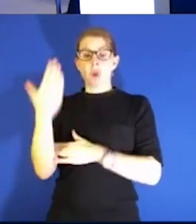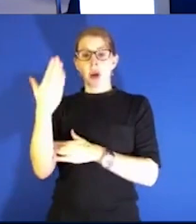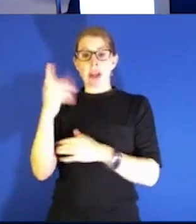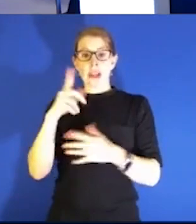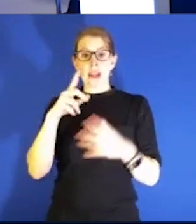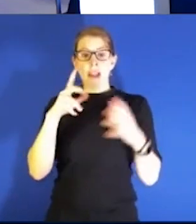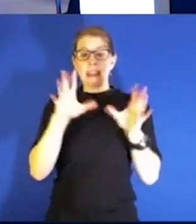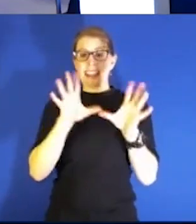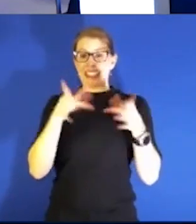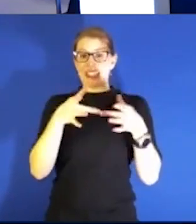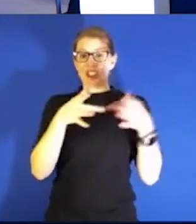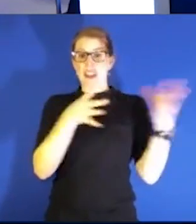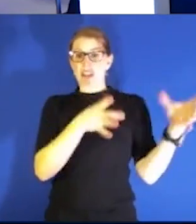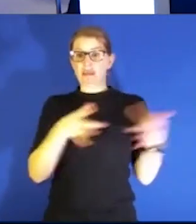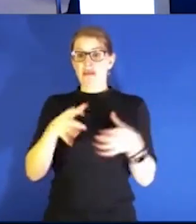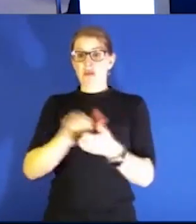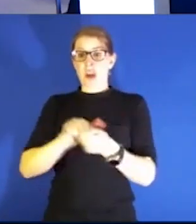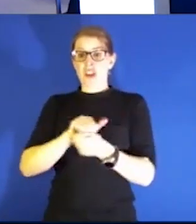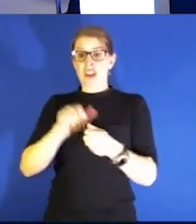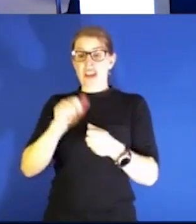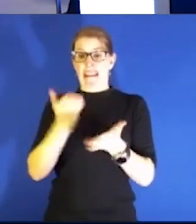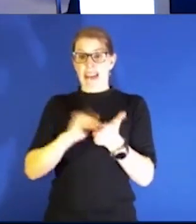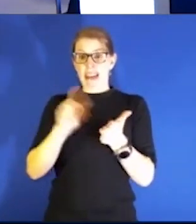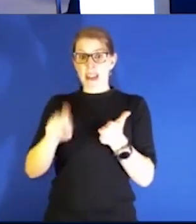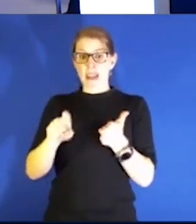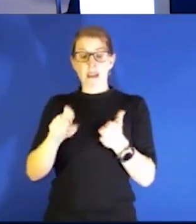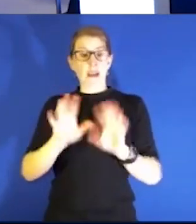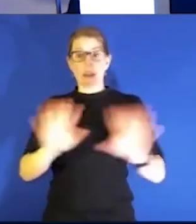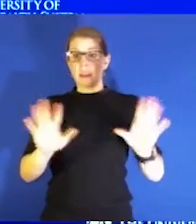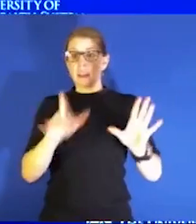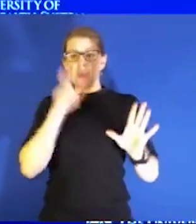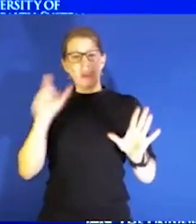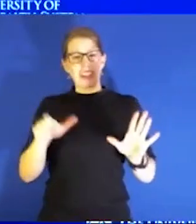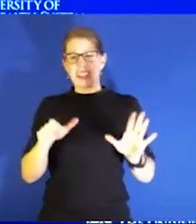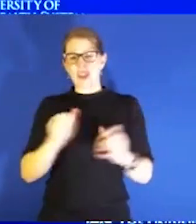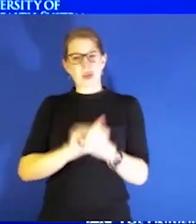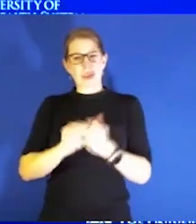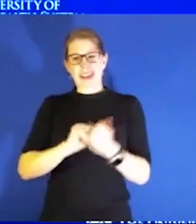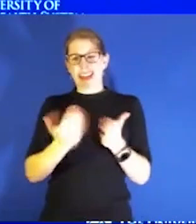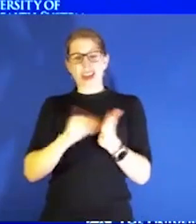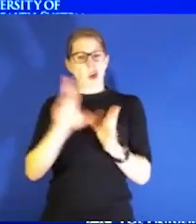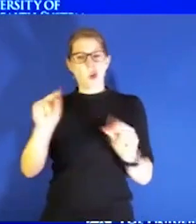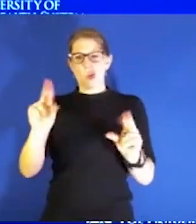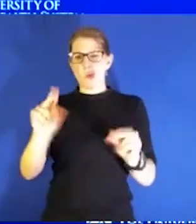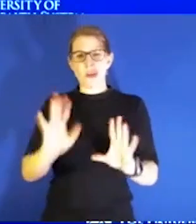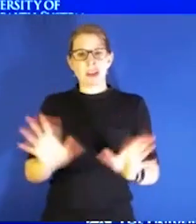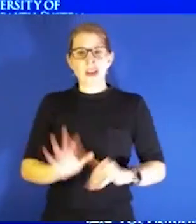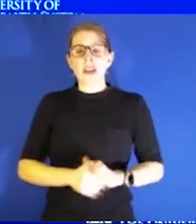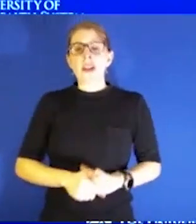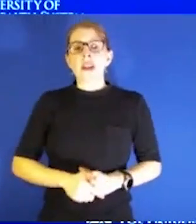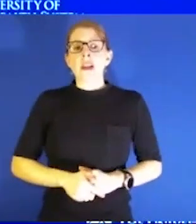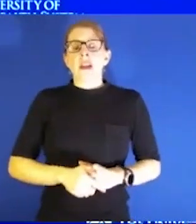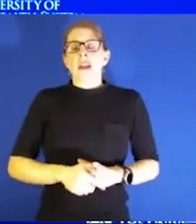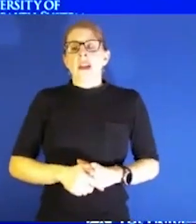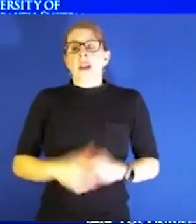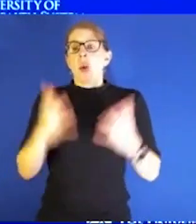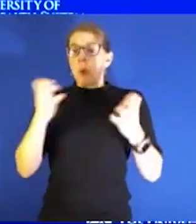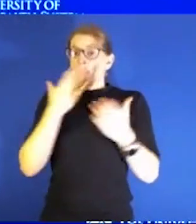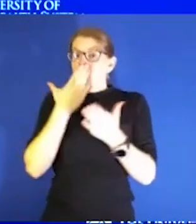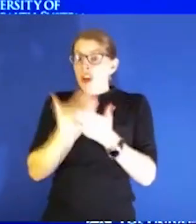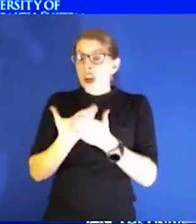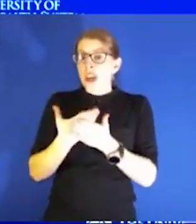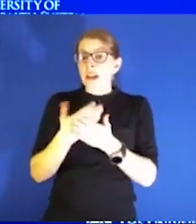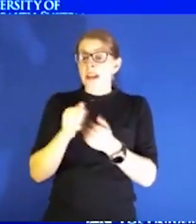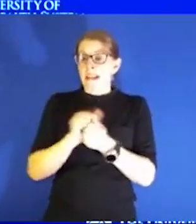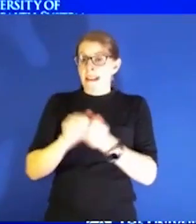that he touched and was in close contact with? We're past that? Yeah, we are past that. Again, you always want to have good hygiene, good cleaning